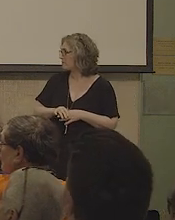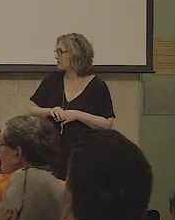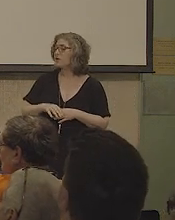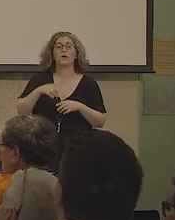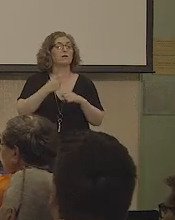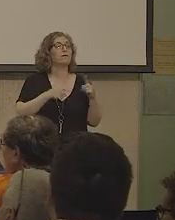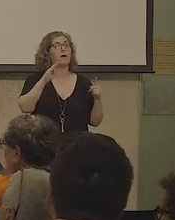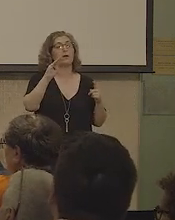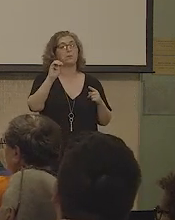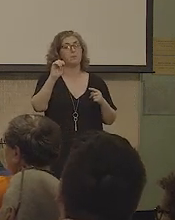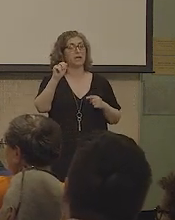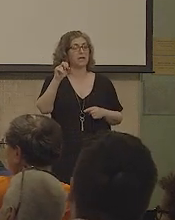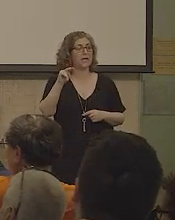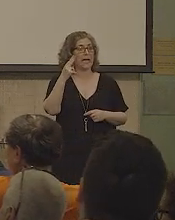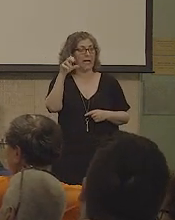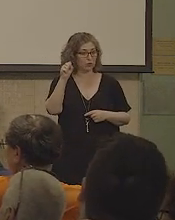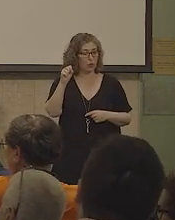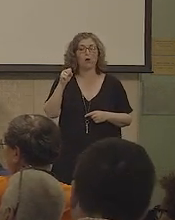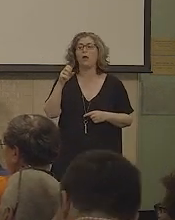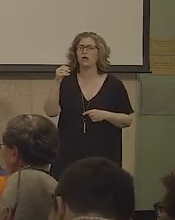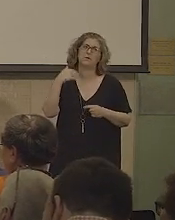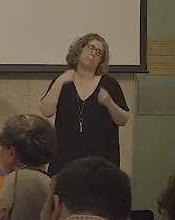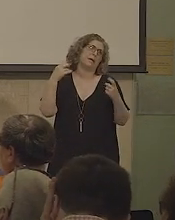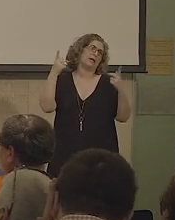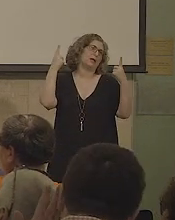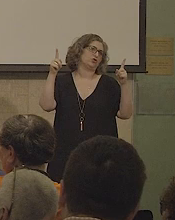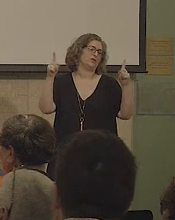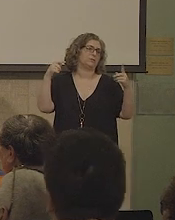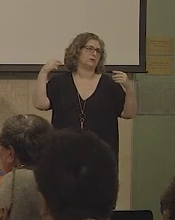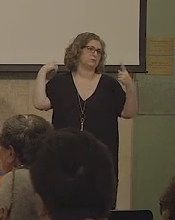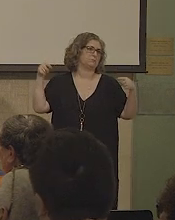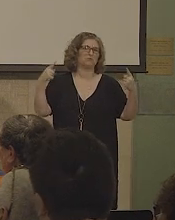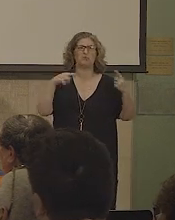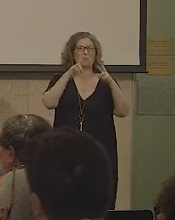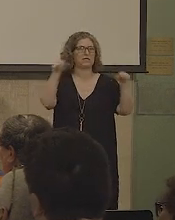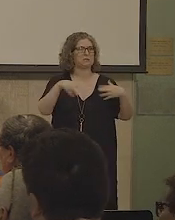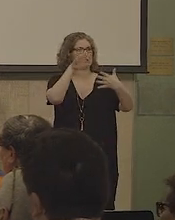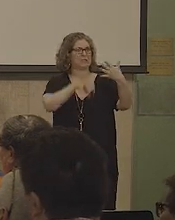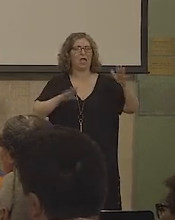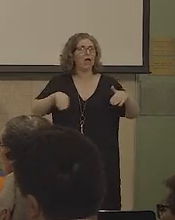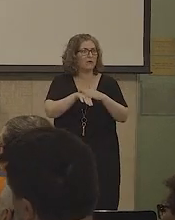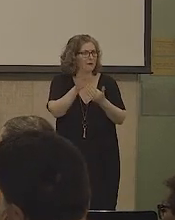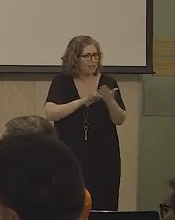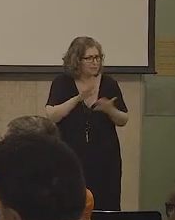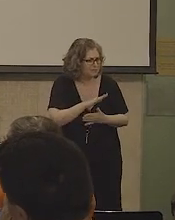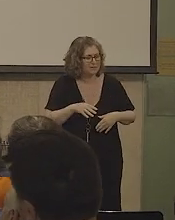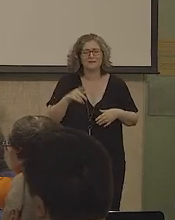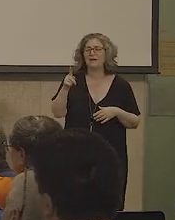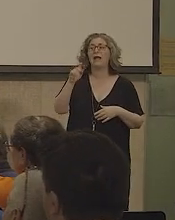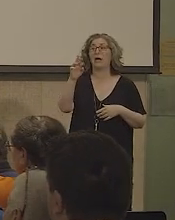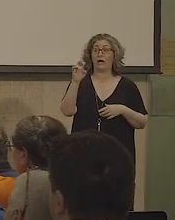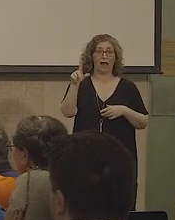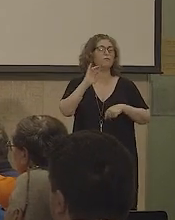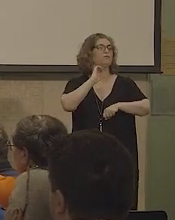from Beacon High School, and among her many credentials that already fill a resume, and she's not even in college yet, Ariel is